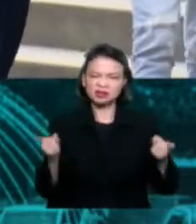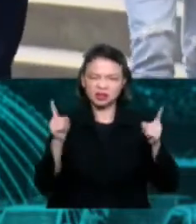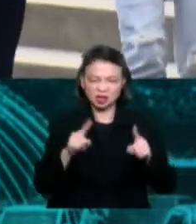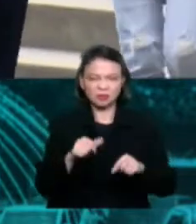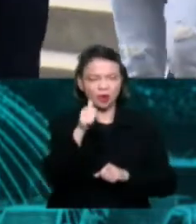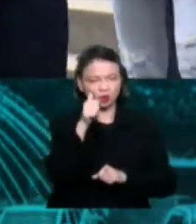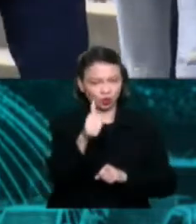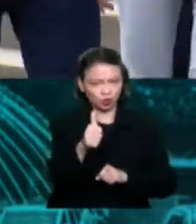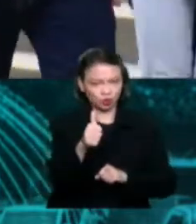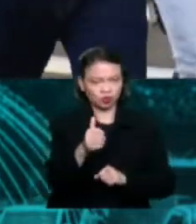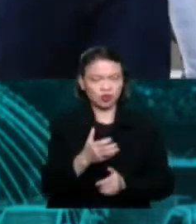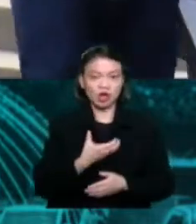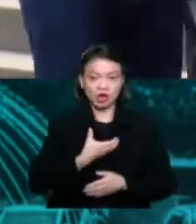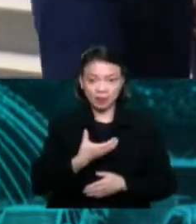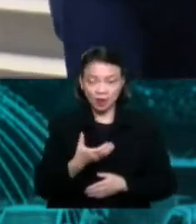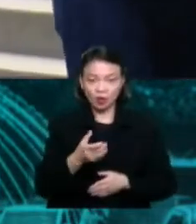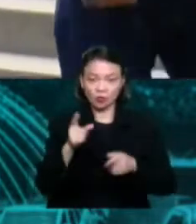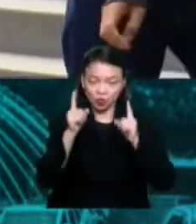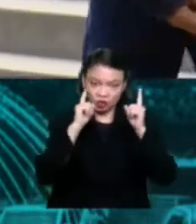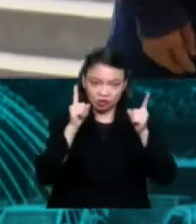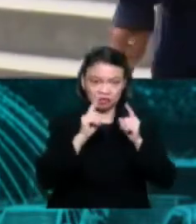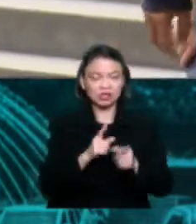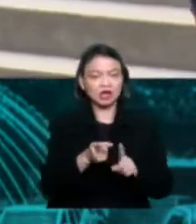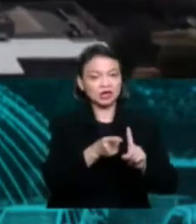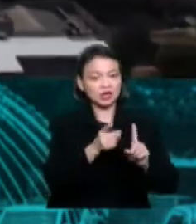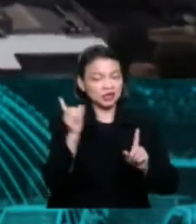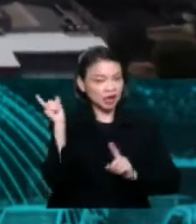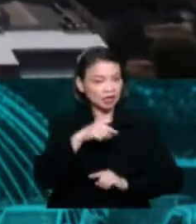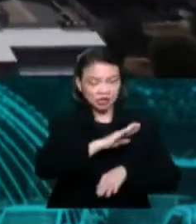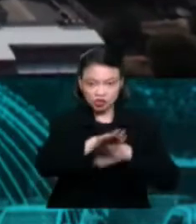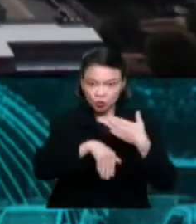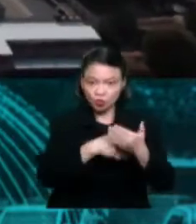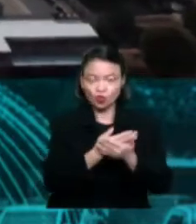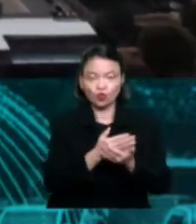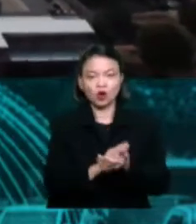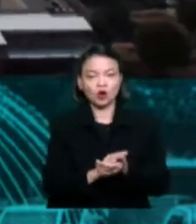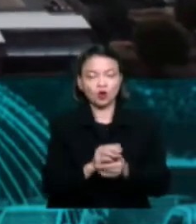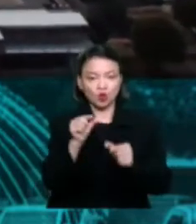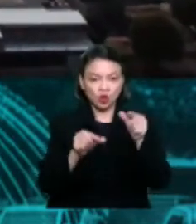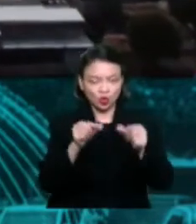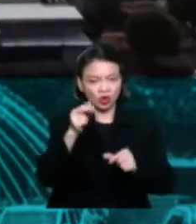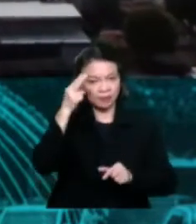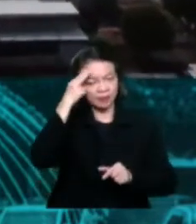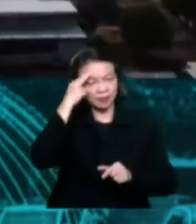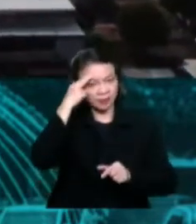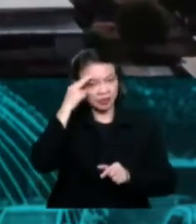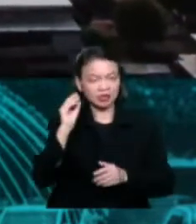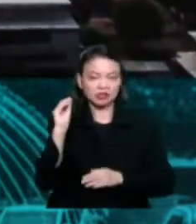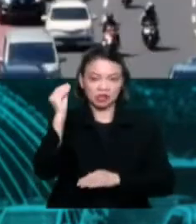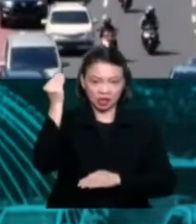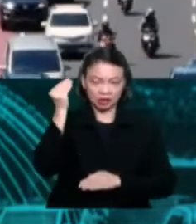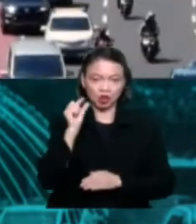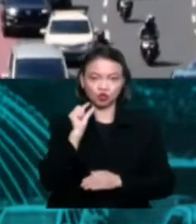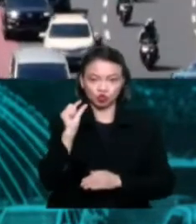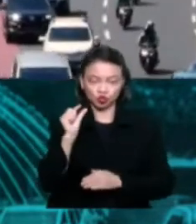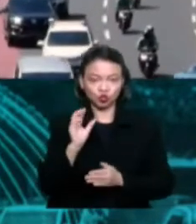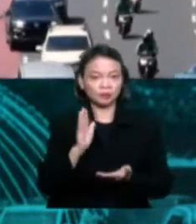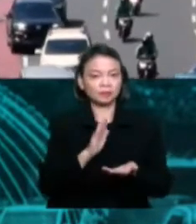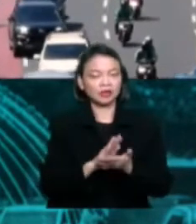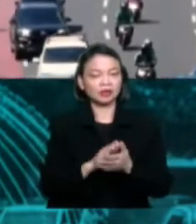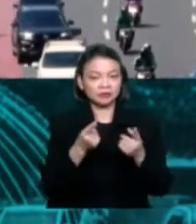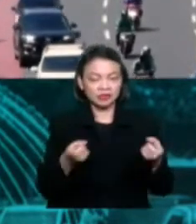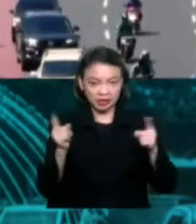in better life, healthy life, and also happiness is our goal. Because without that, we don't